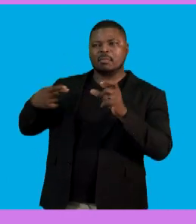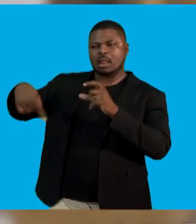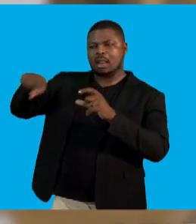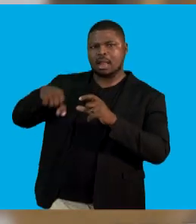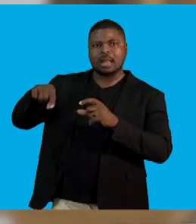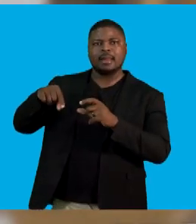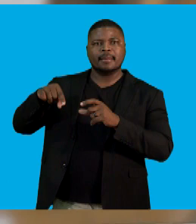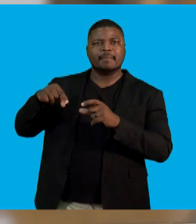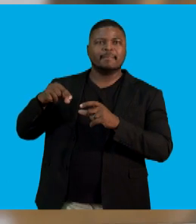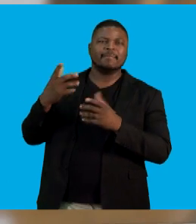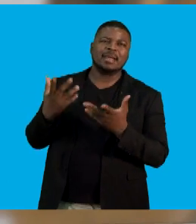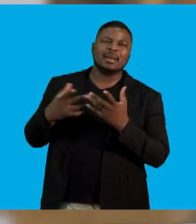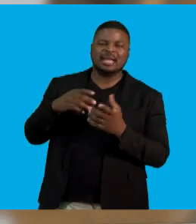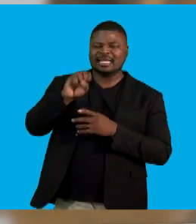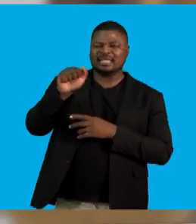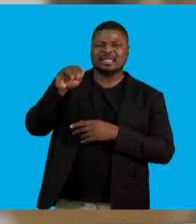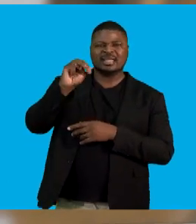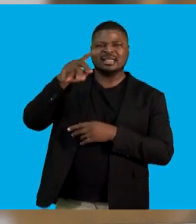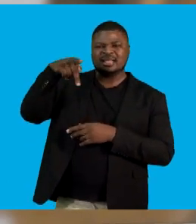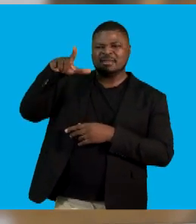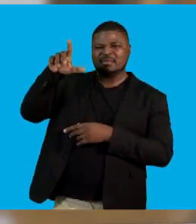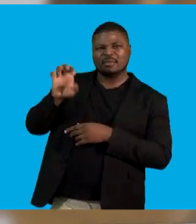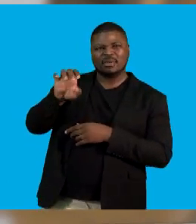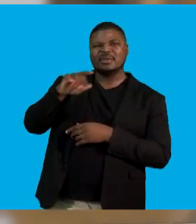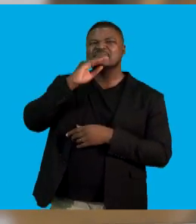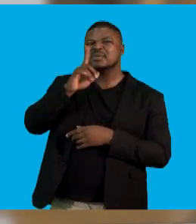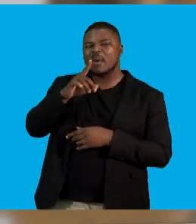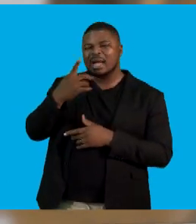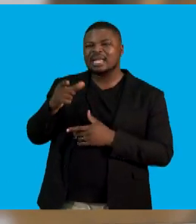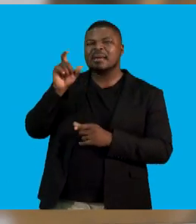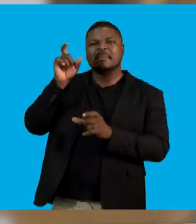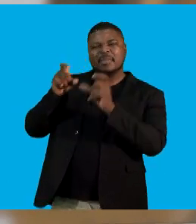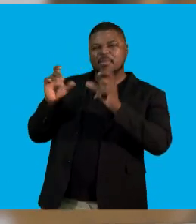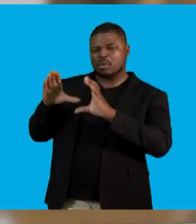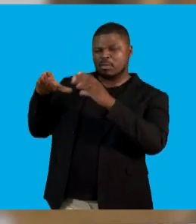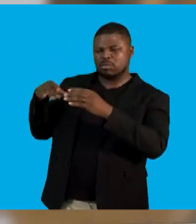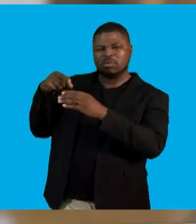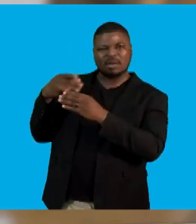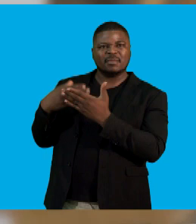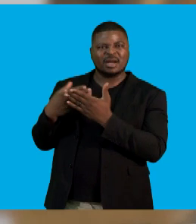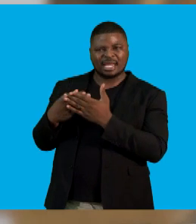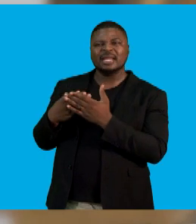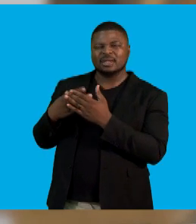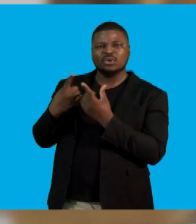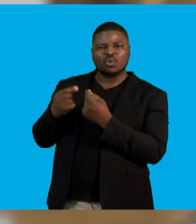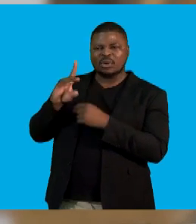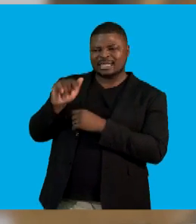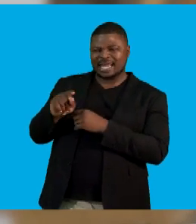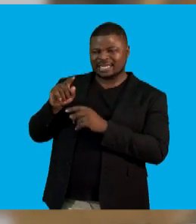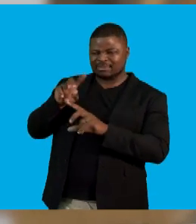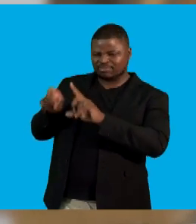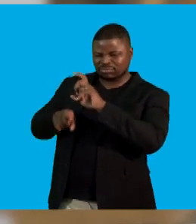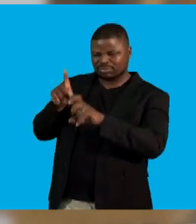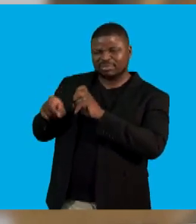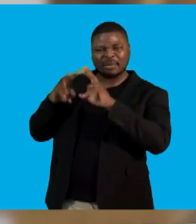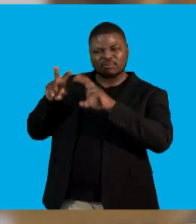is basically, in a nutshell, a smaller group of people that we actually can do data handling on. Because